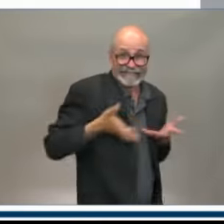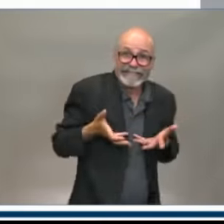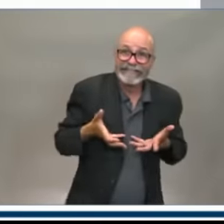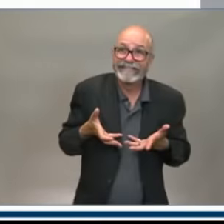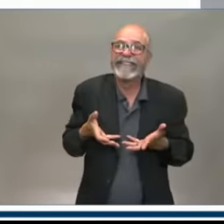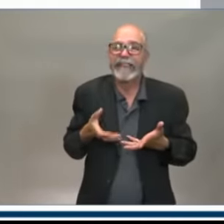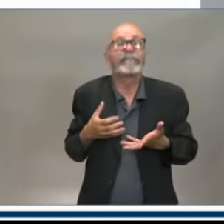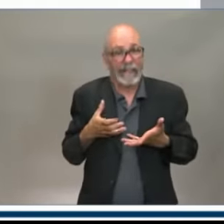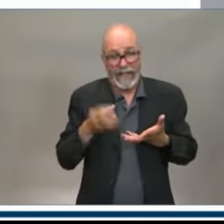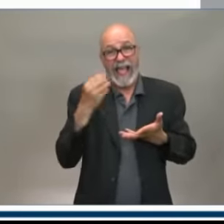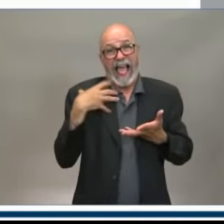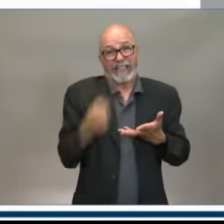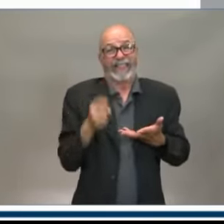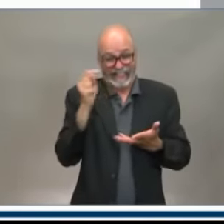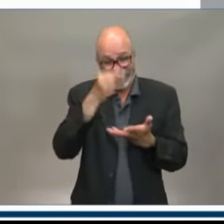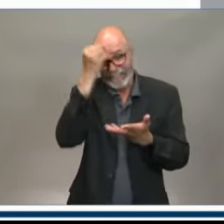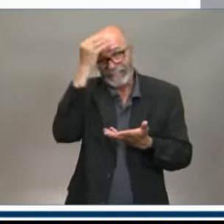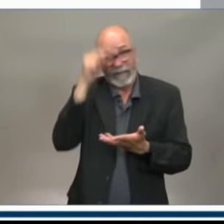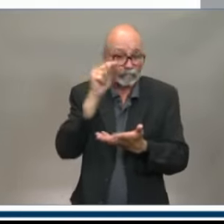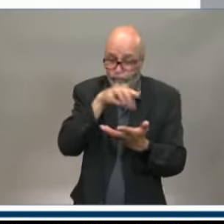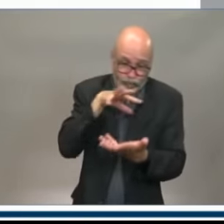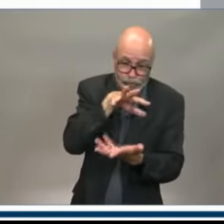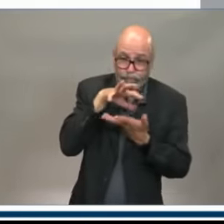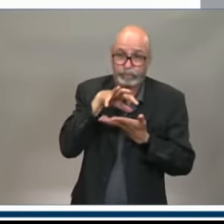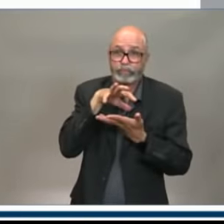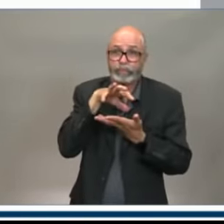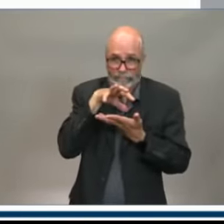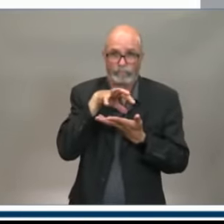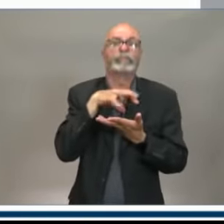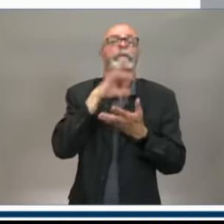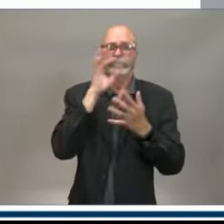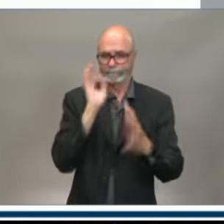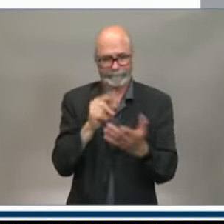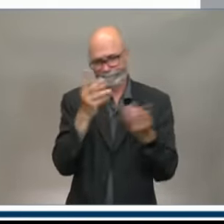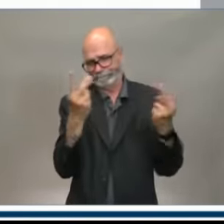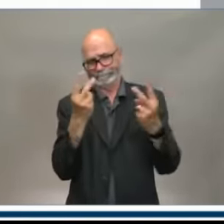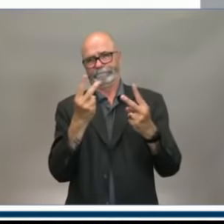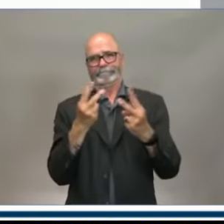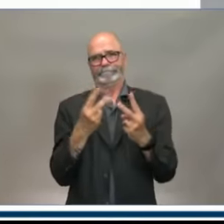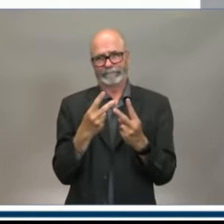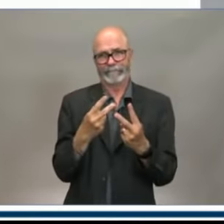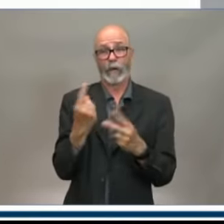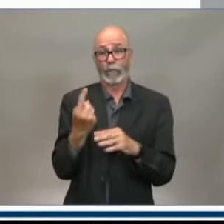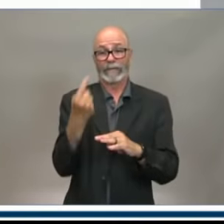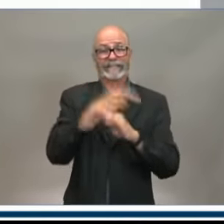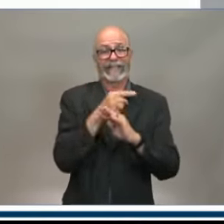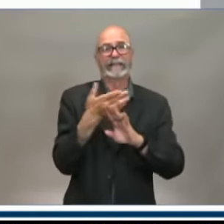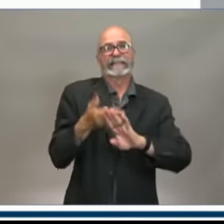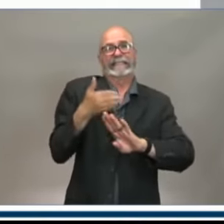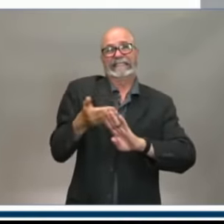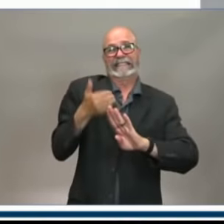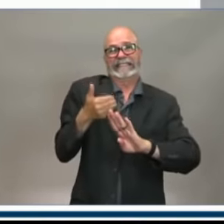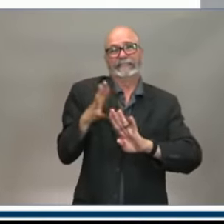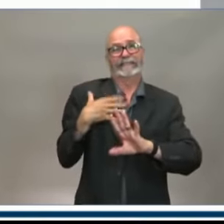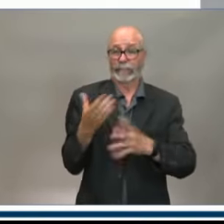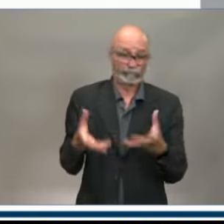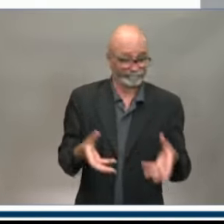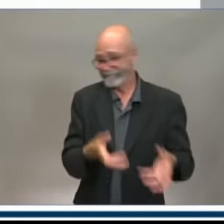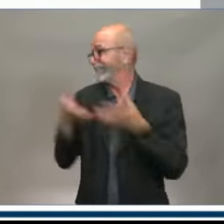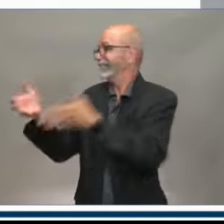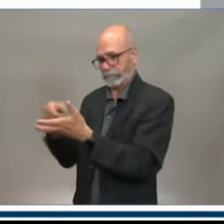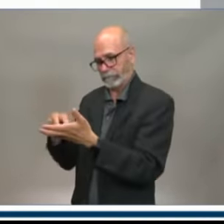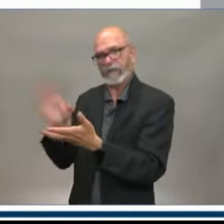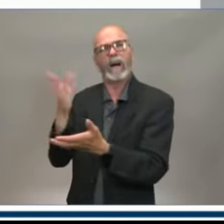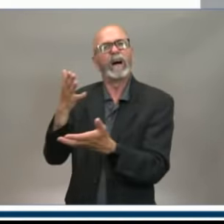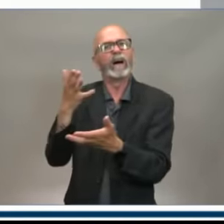cases, and we use our public health information system. So we still have that day difference. It's just we're using two information systems. That's the reality